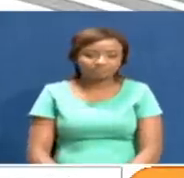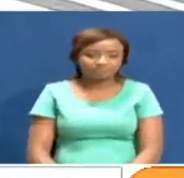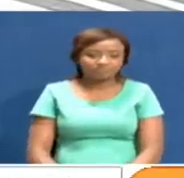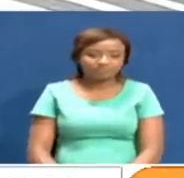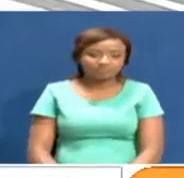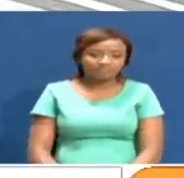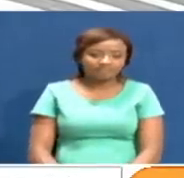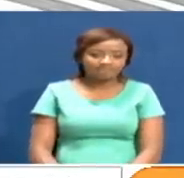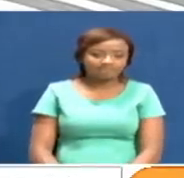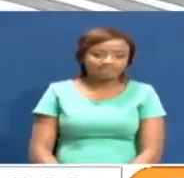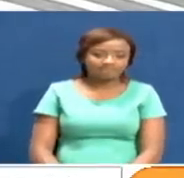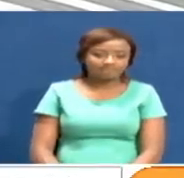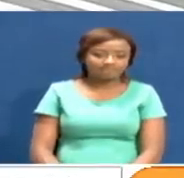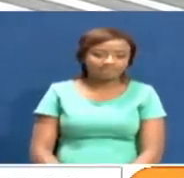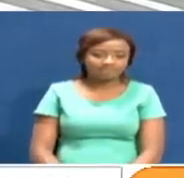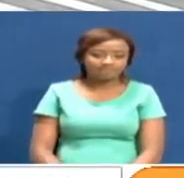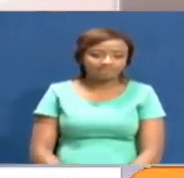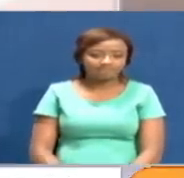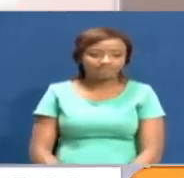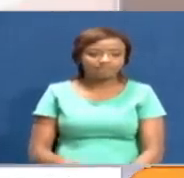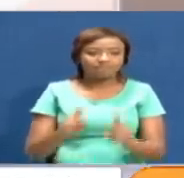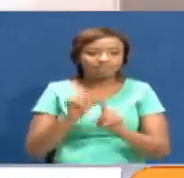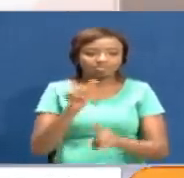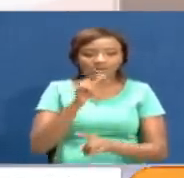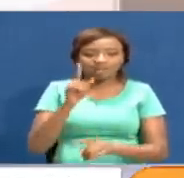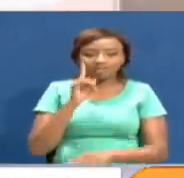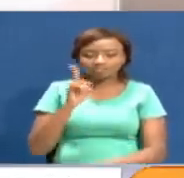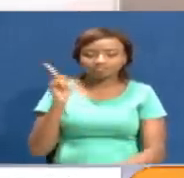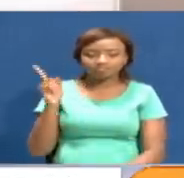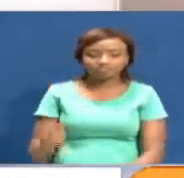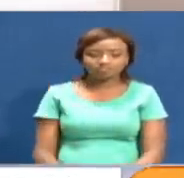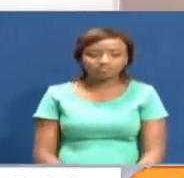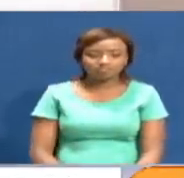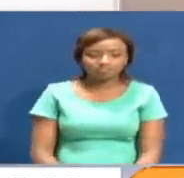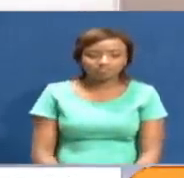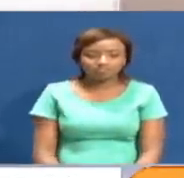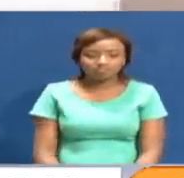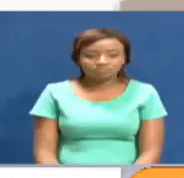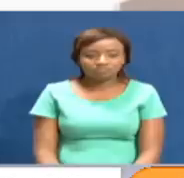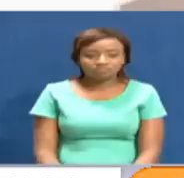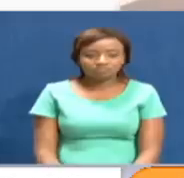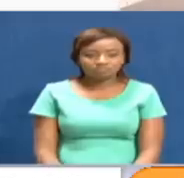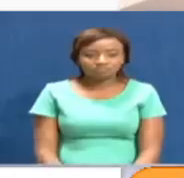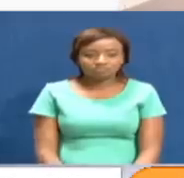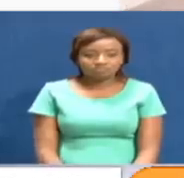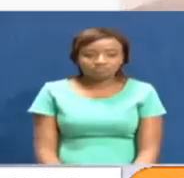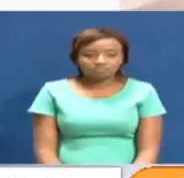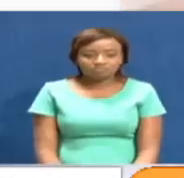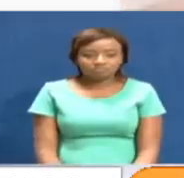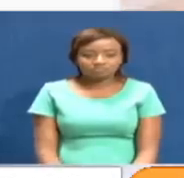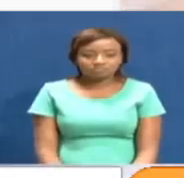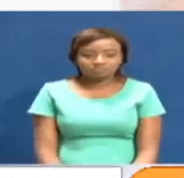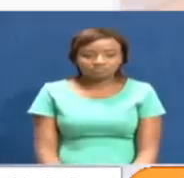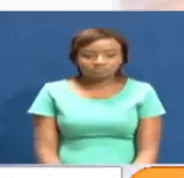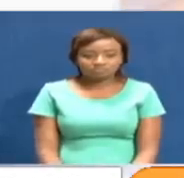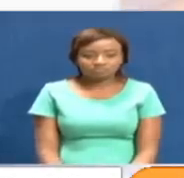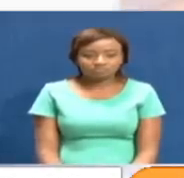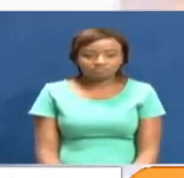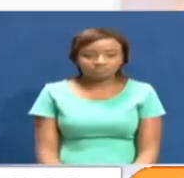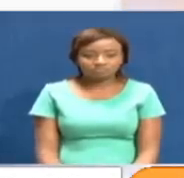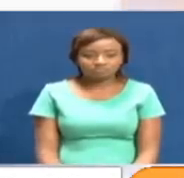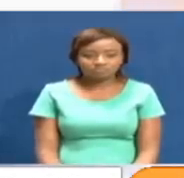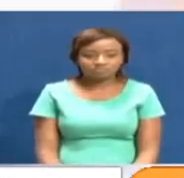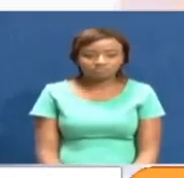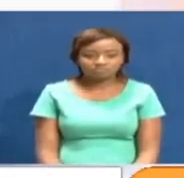right. Alu Bembe says, kindly ask the general if the rent waiver for city houses is